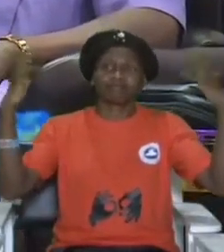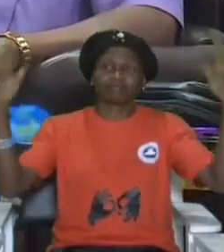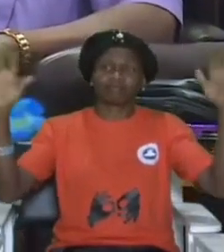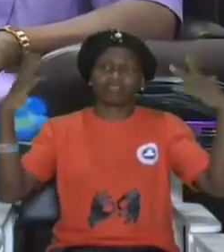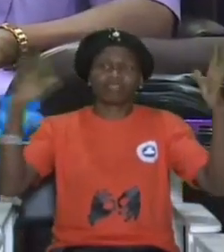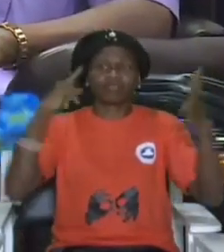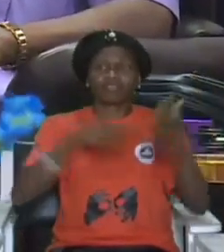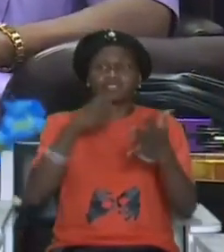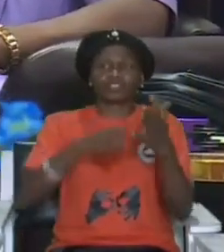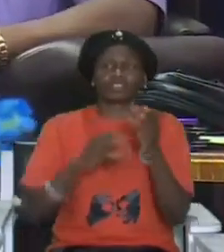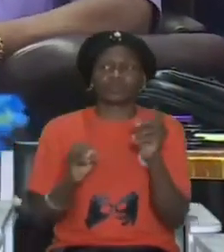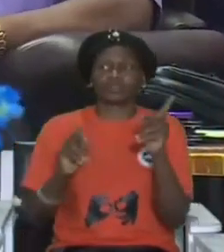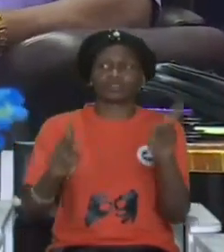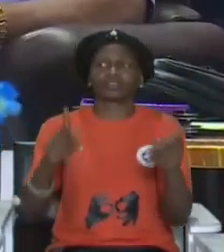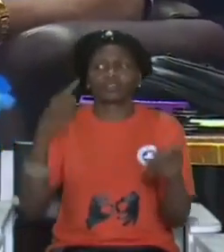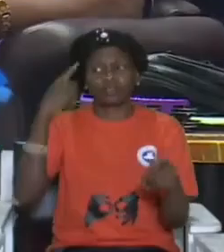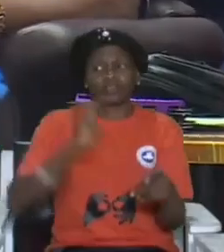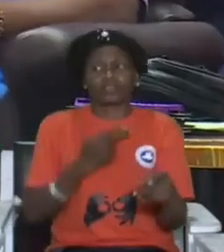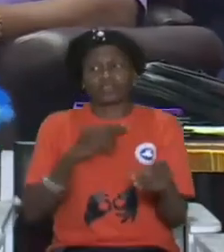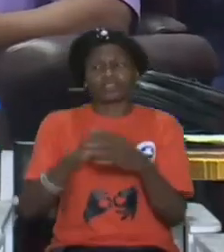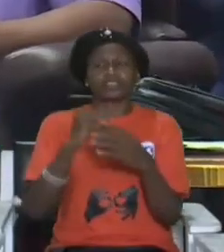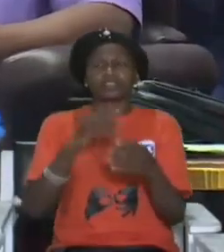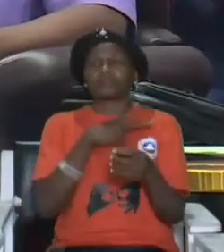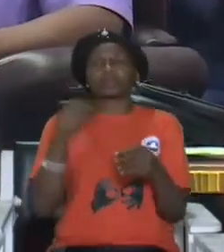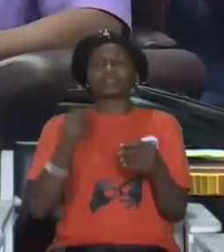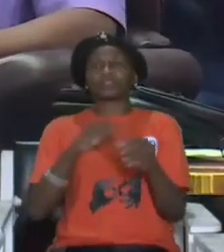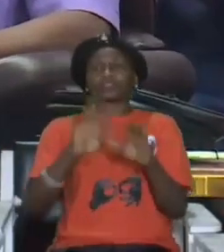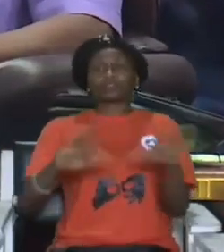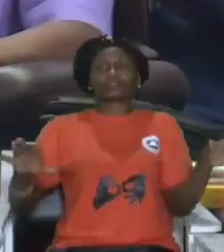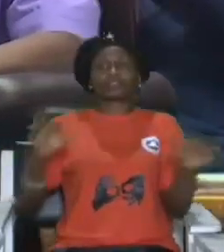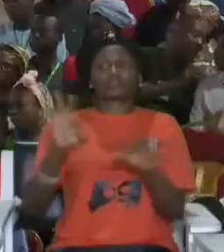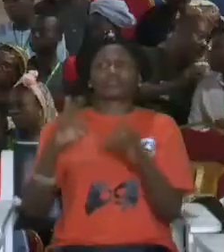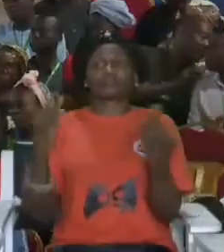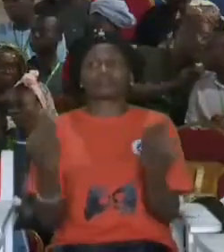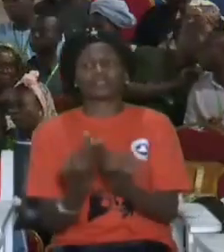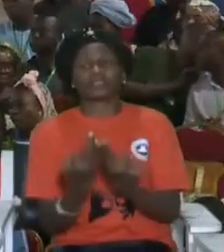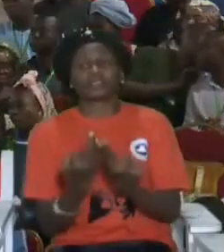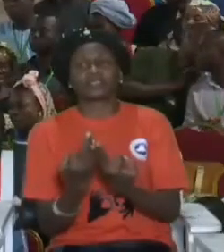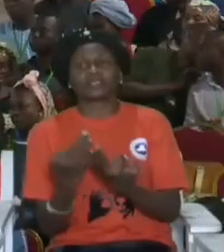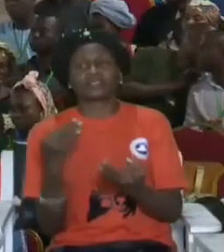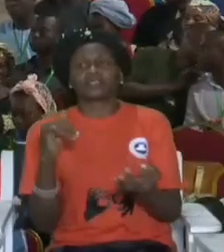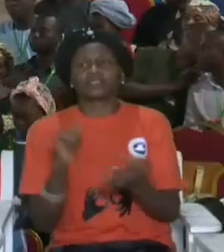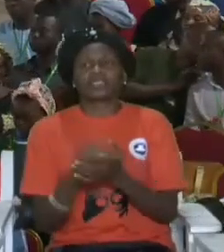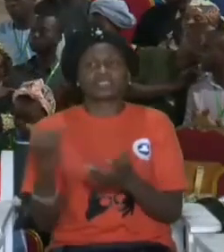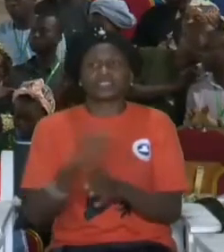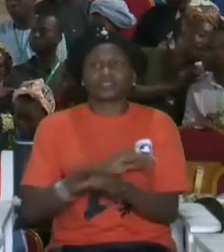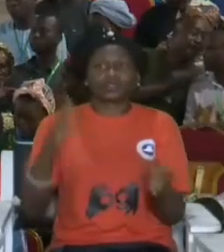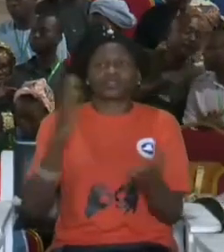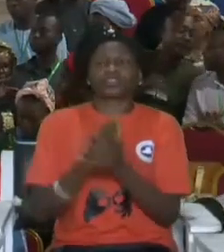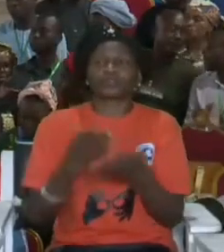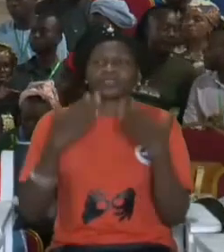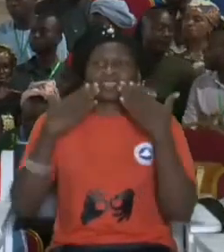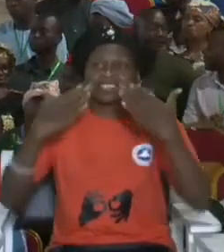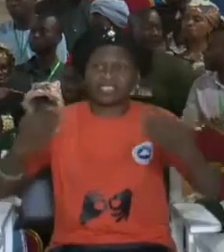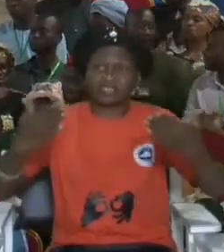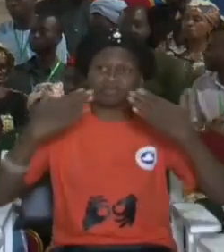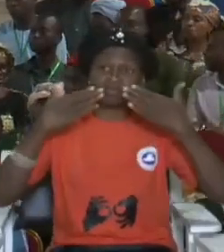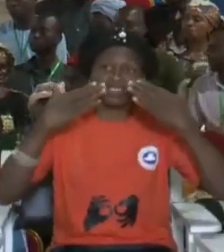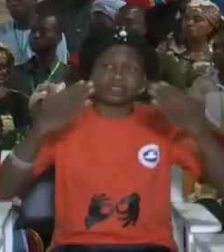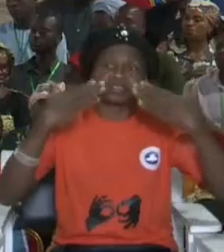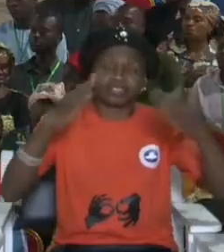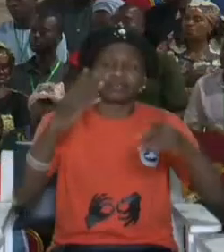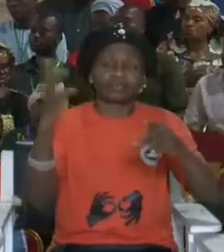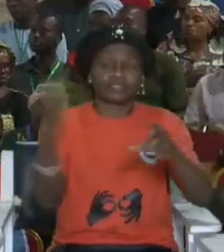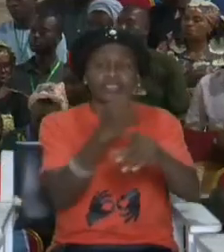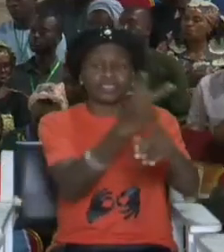for this opportunity for us and the Pastor Sid family that is non-stop. Thank you for taking